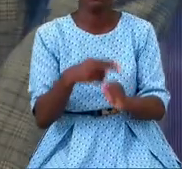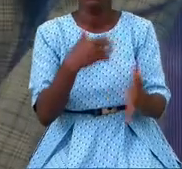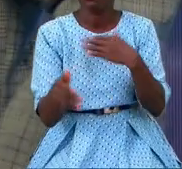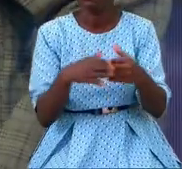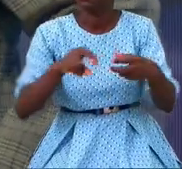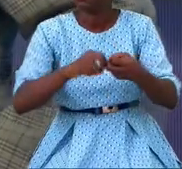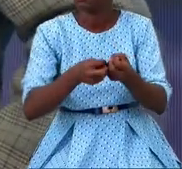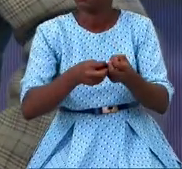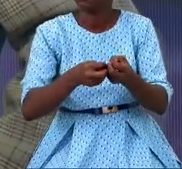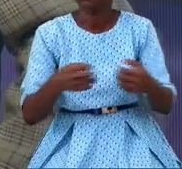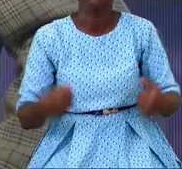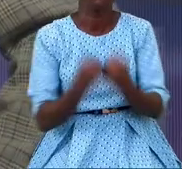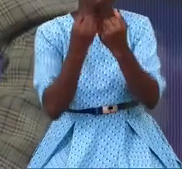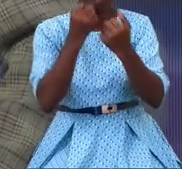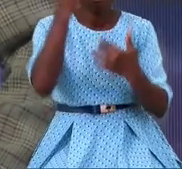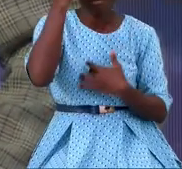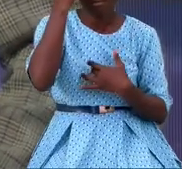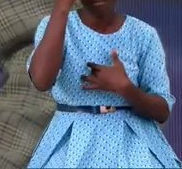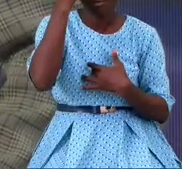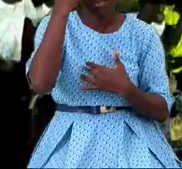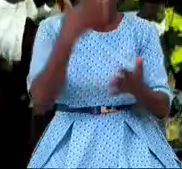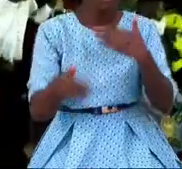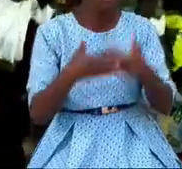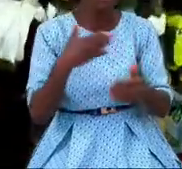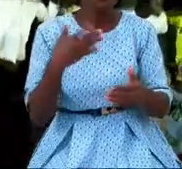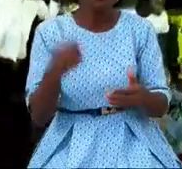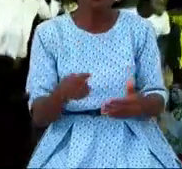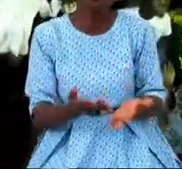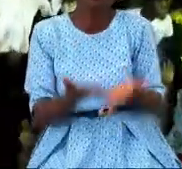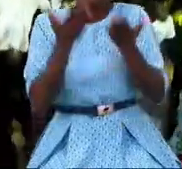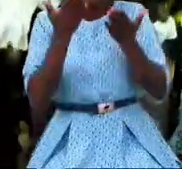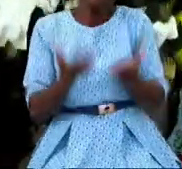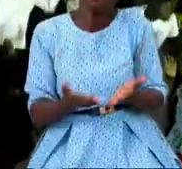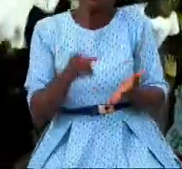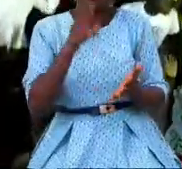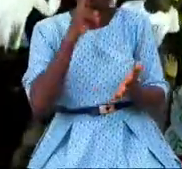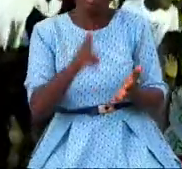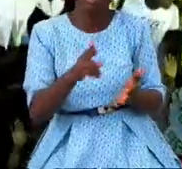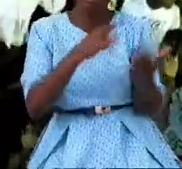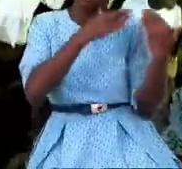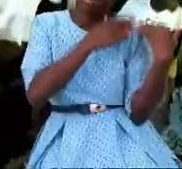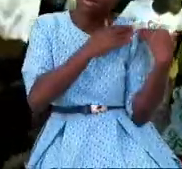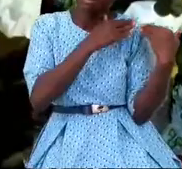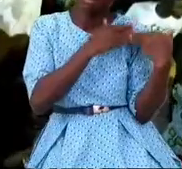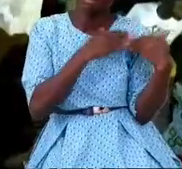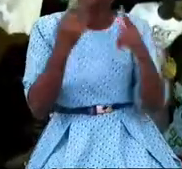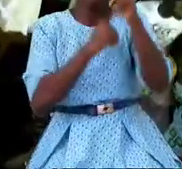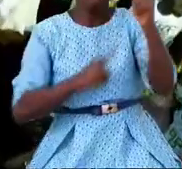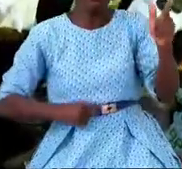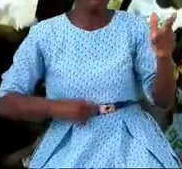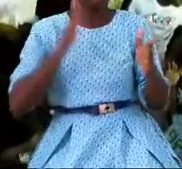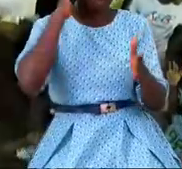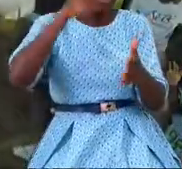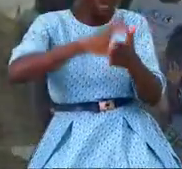Lord is going to take everything away right now. All you need to do, you raise up your hand so